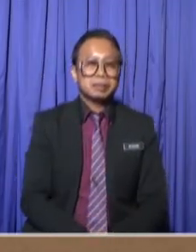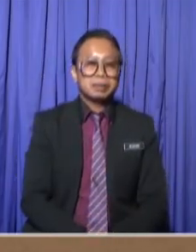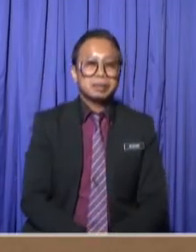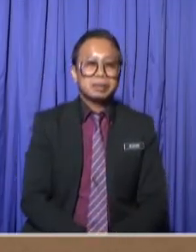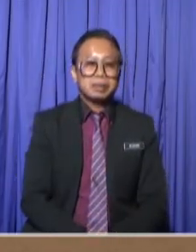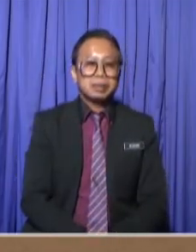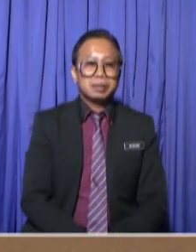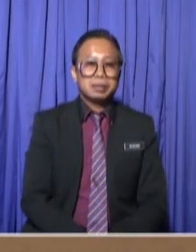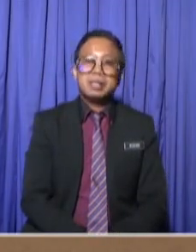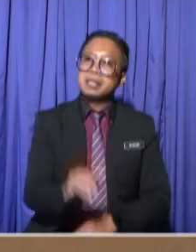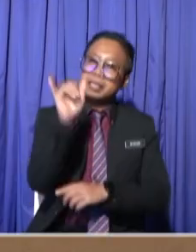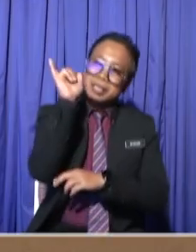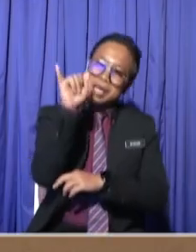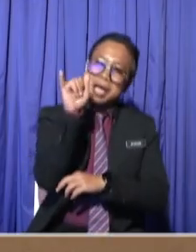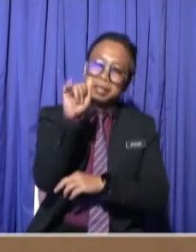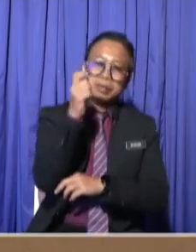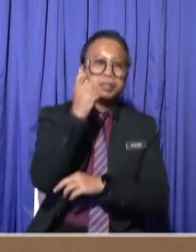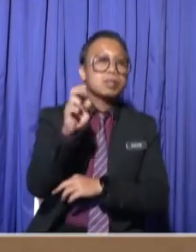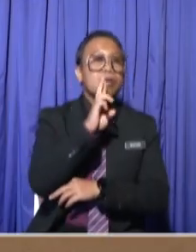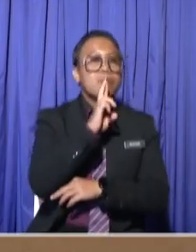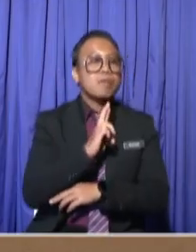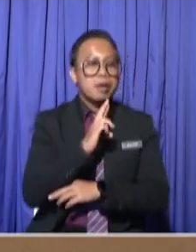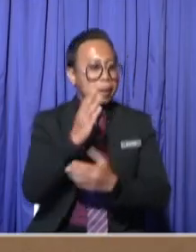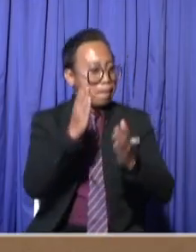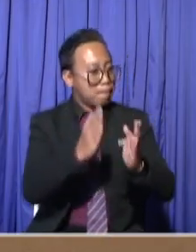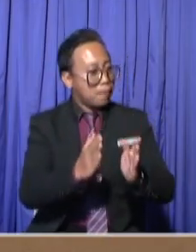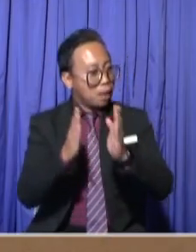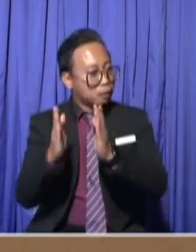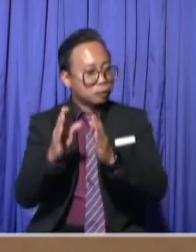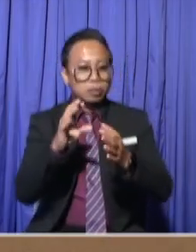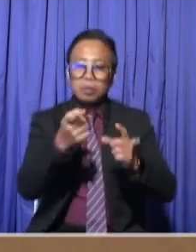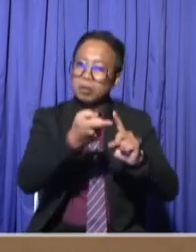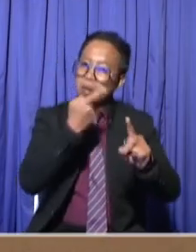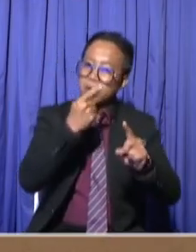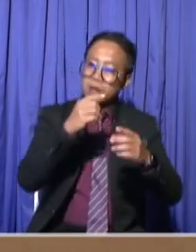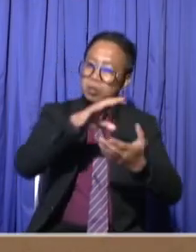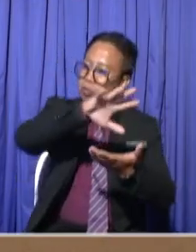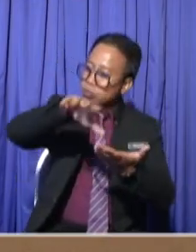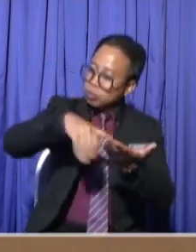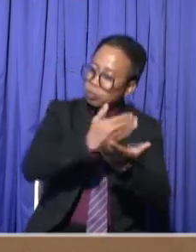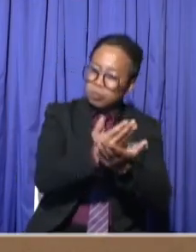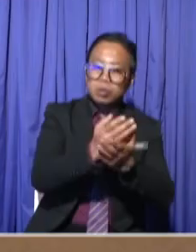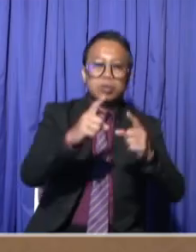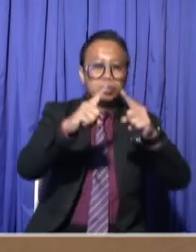bingo! Yes, the red parts from the whole whole triangle